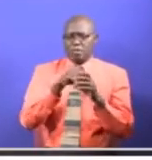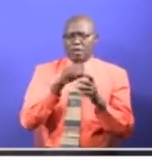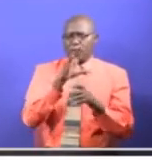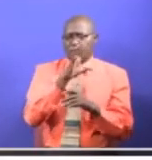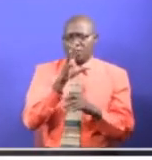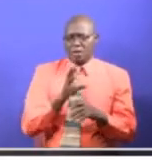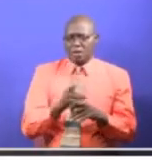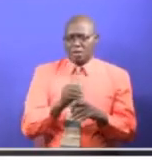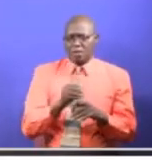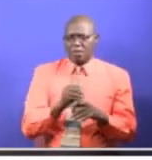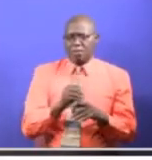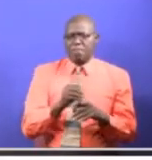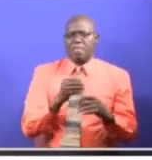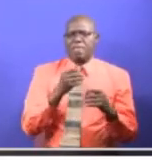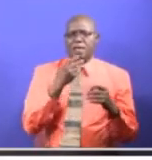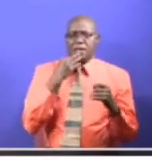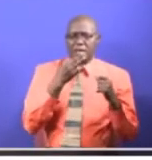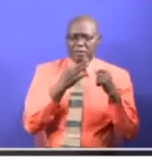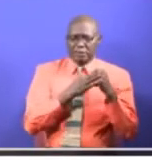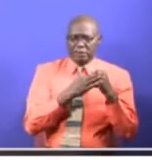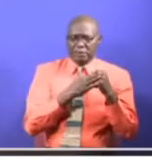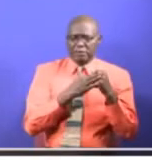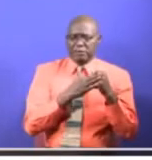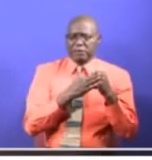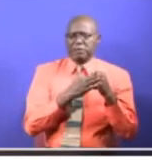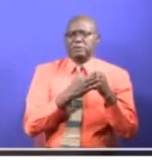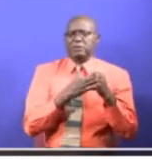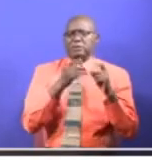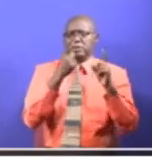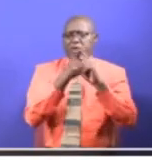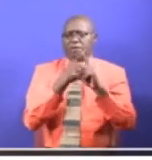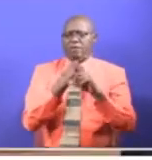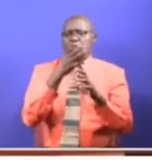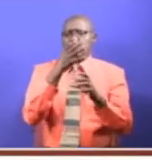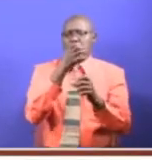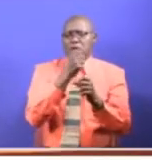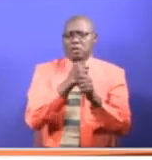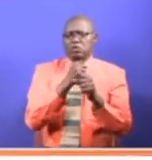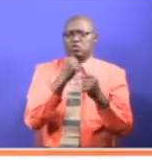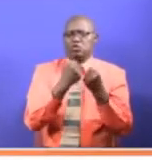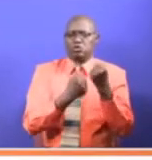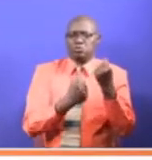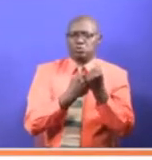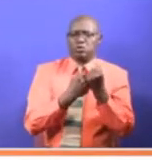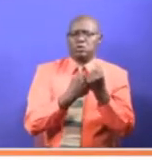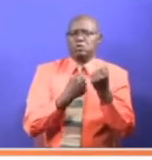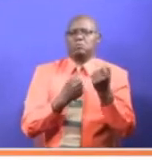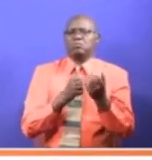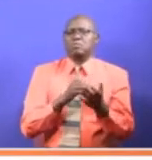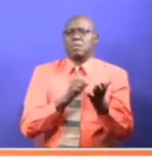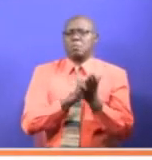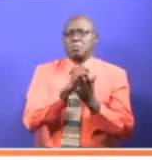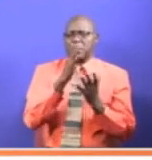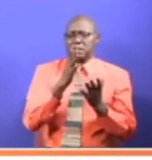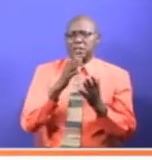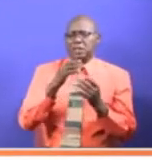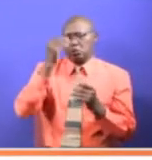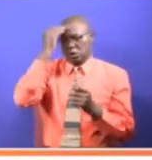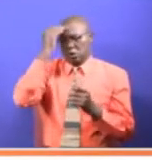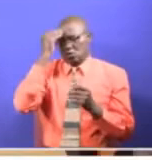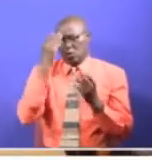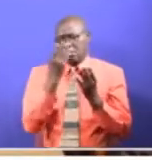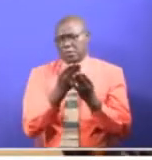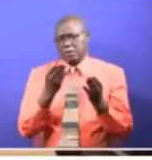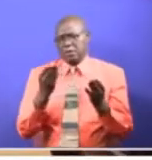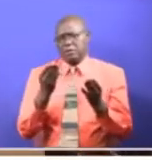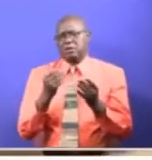we've currently worked with 800 different organizations in terms of sponsoring printers, sponsoring education materials,